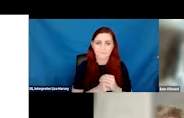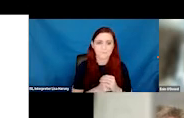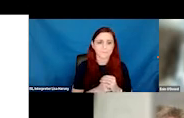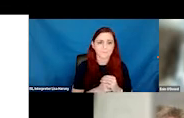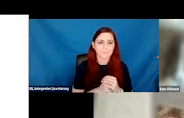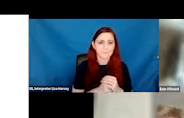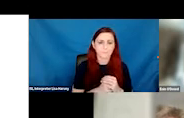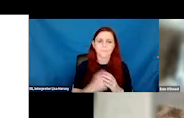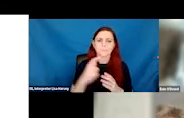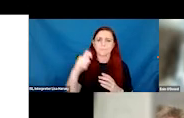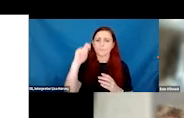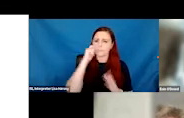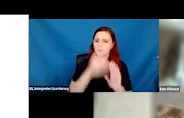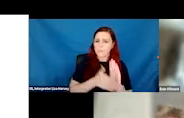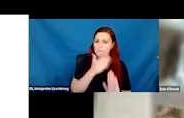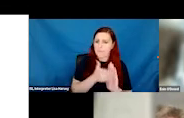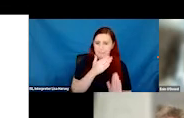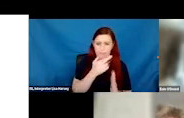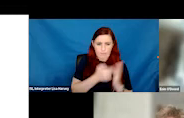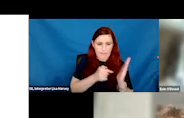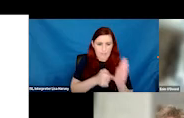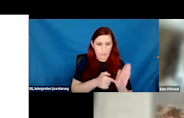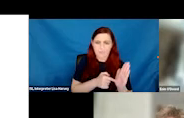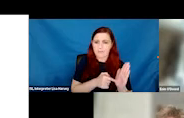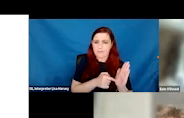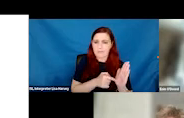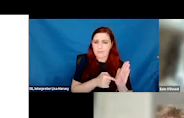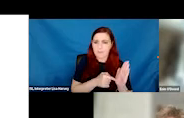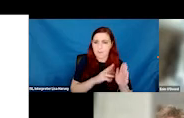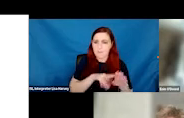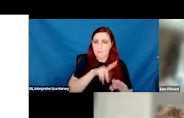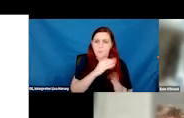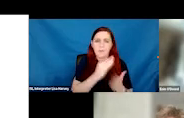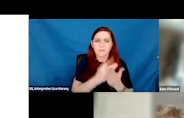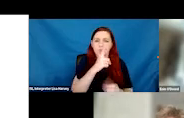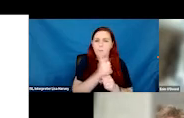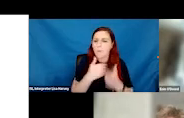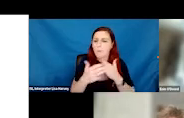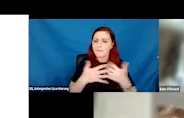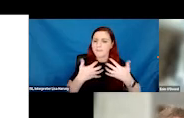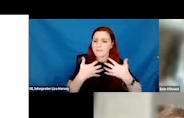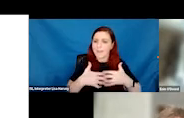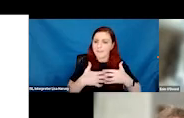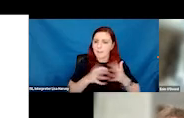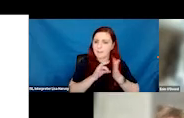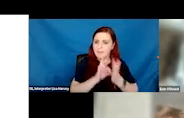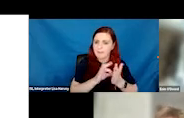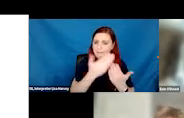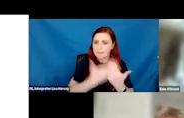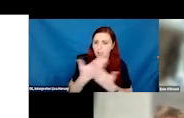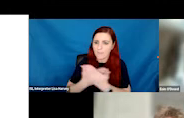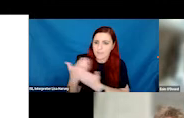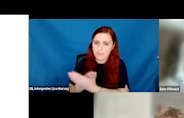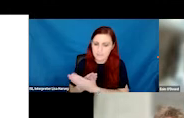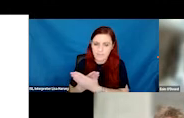When we think about the building regulations, we're drawn most often to the technical guidance documents. The greatest comparator in